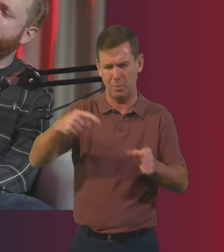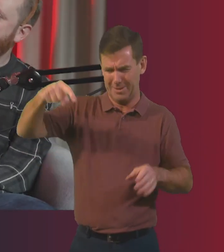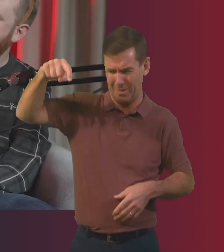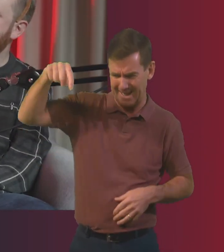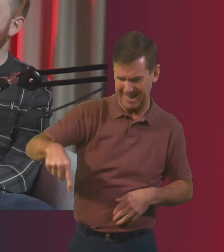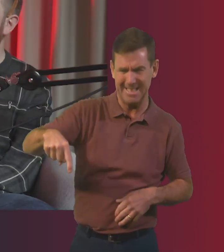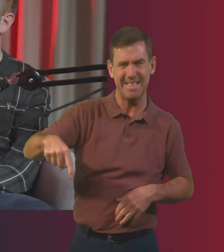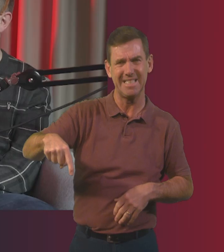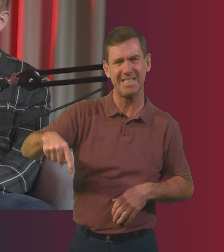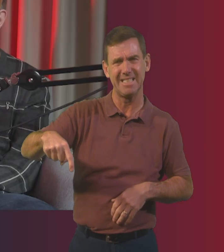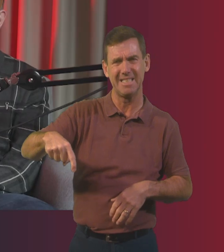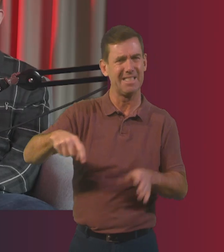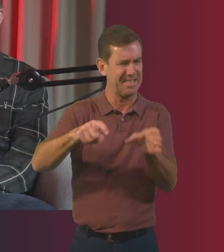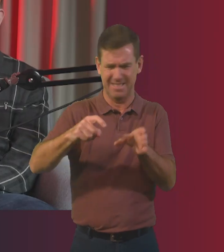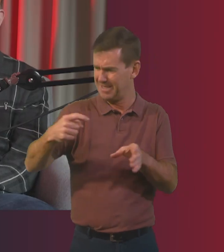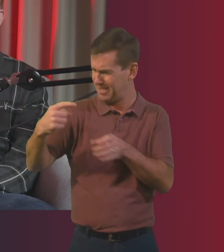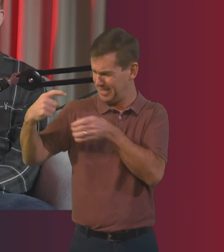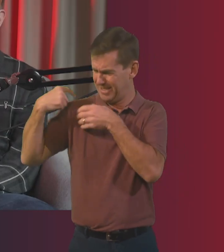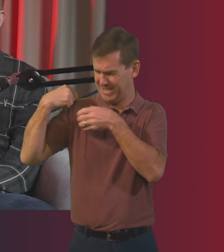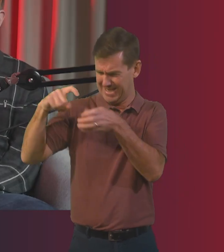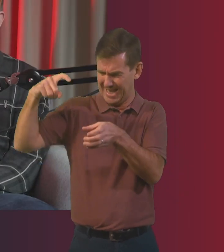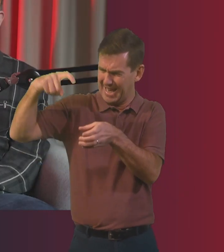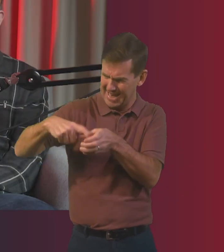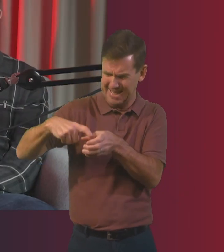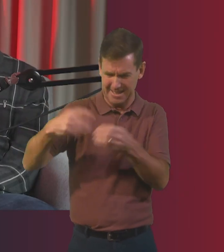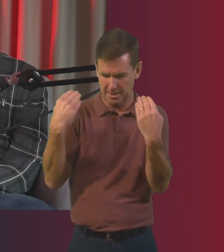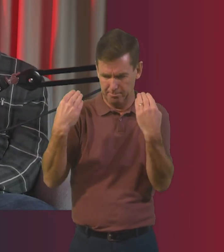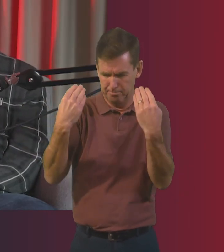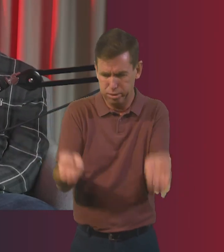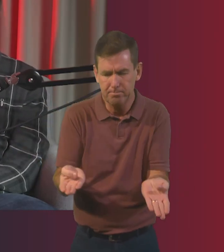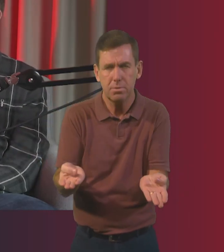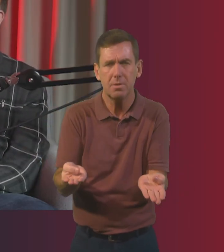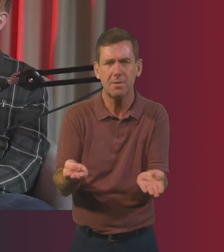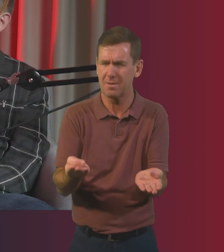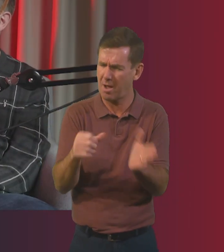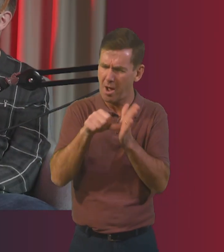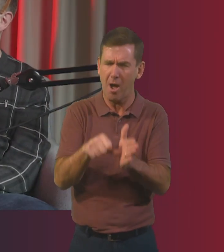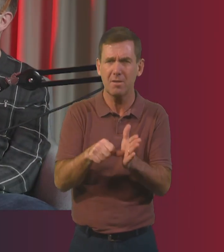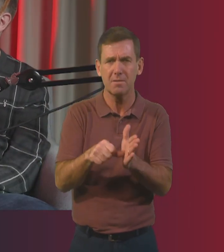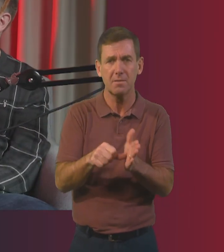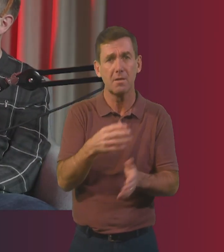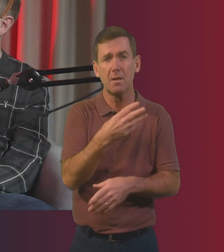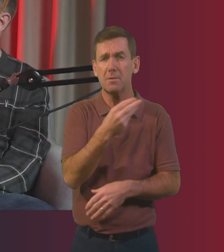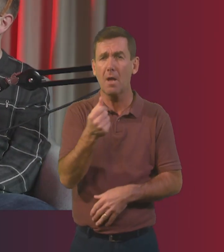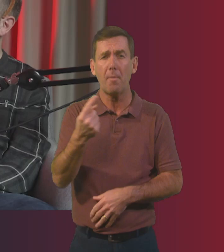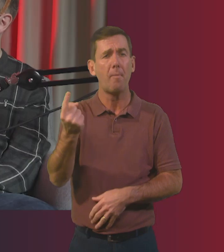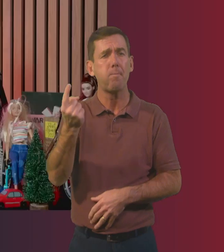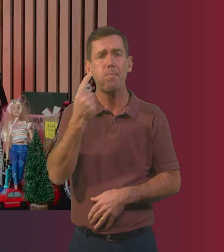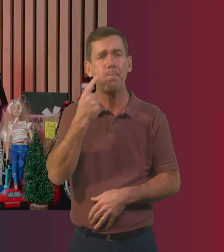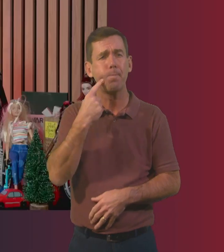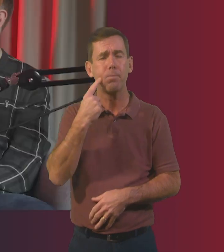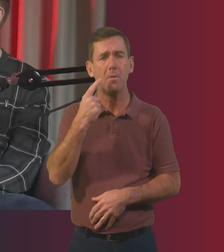and from a really awkward angle. And if you don't have that dexterity, it's quite hard to do. Whereas some cars will actually have a really nice handle in the boot